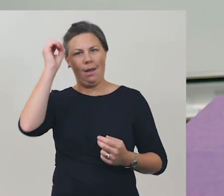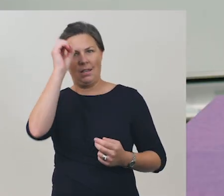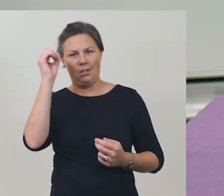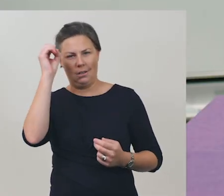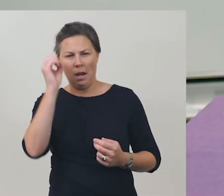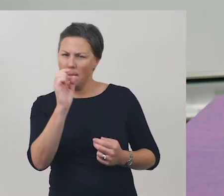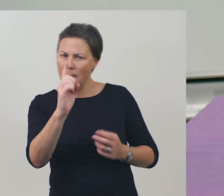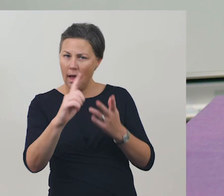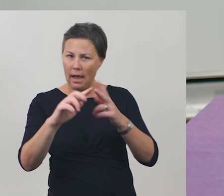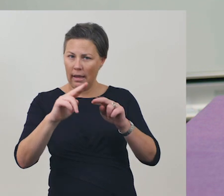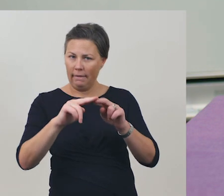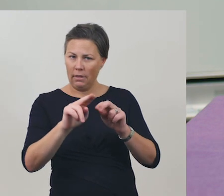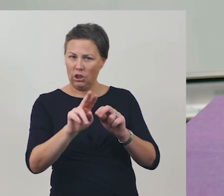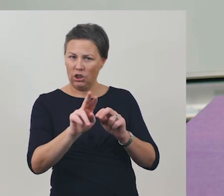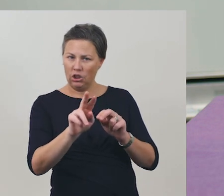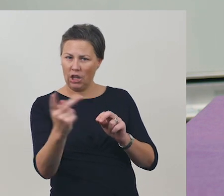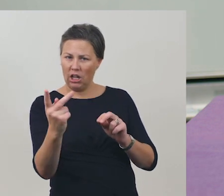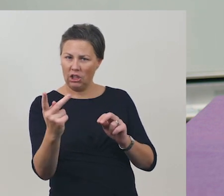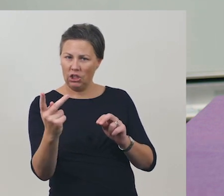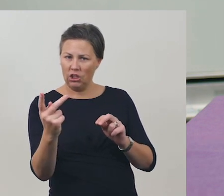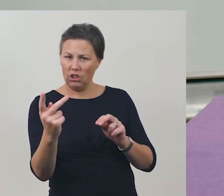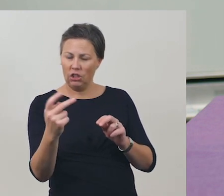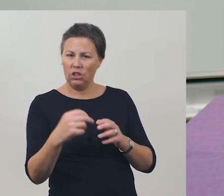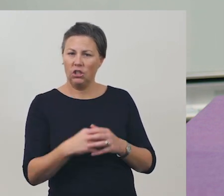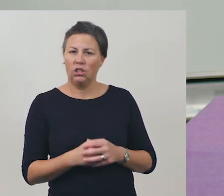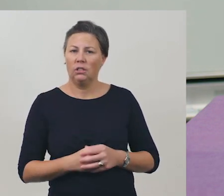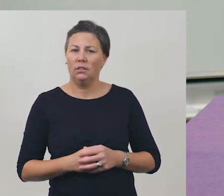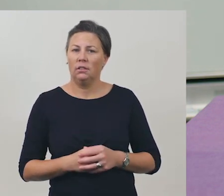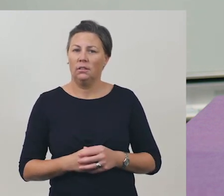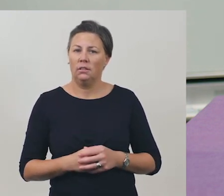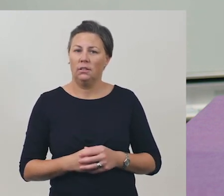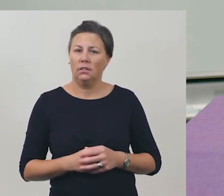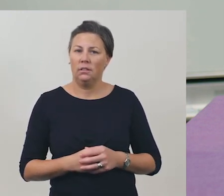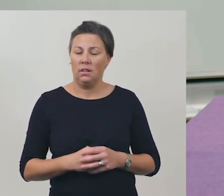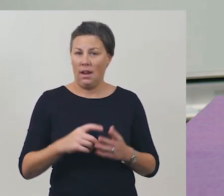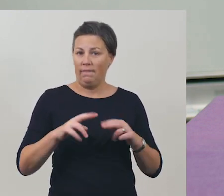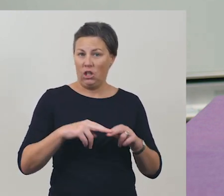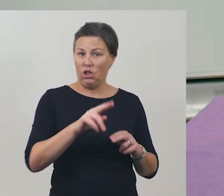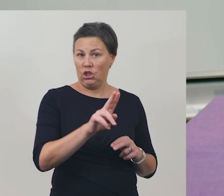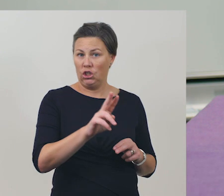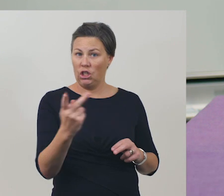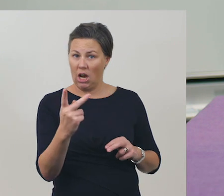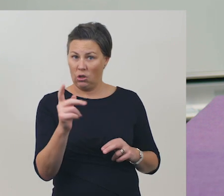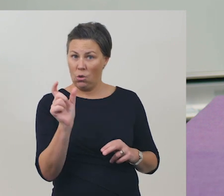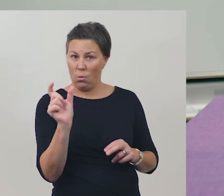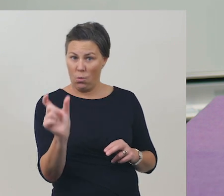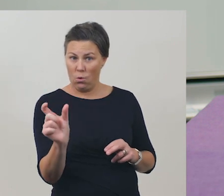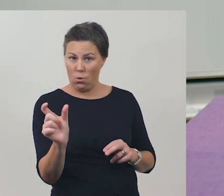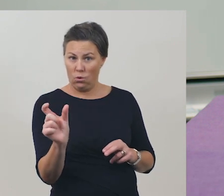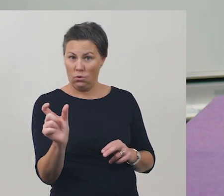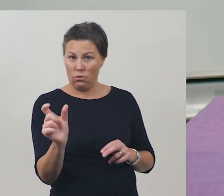this? What if we changed the subjective to something else? Would this change the way the evaluative language expresses an opinion about the dog?